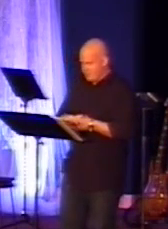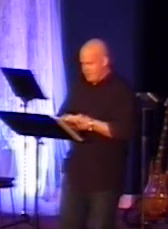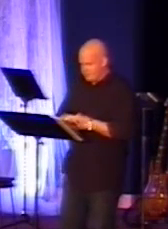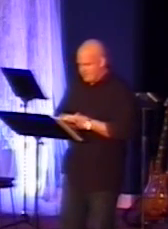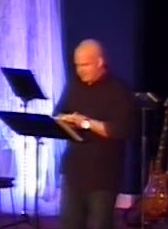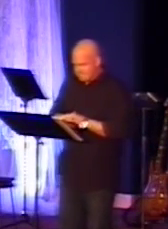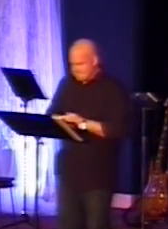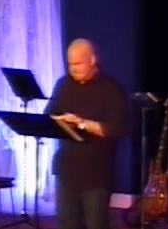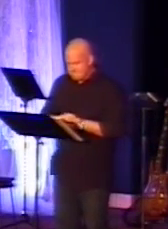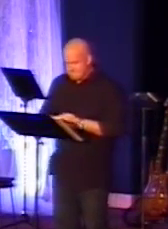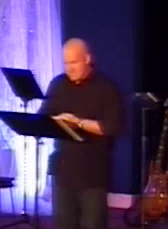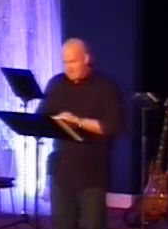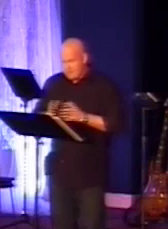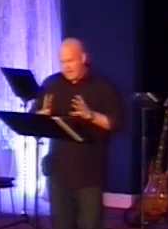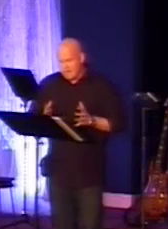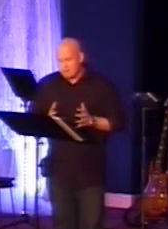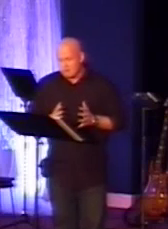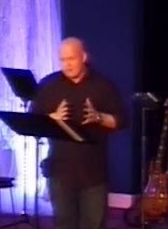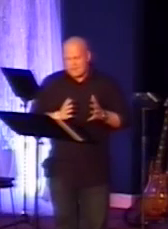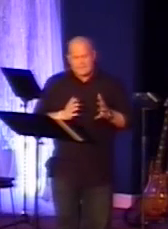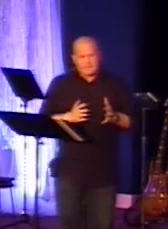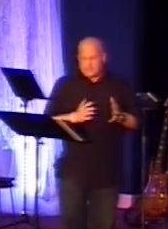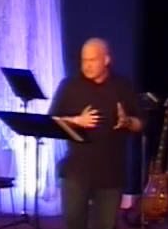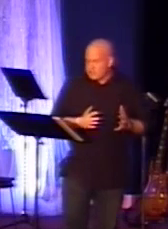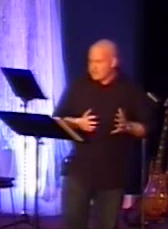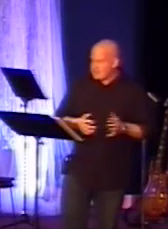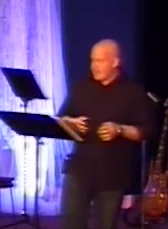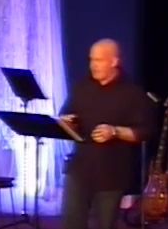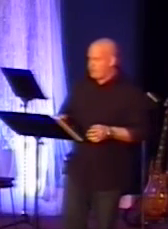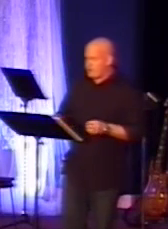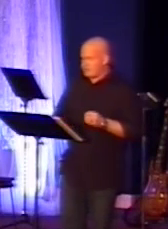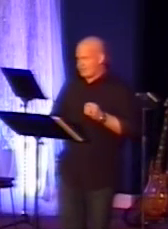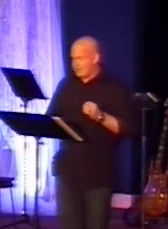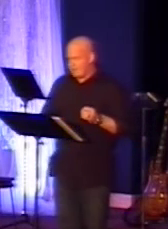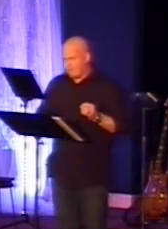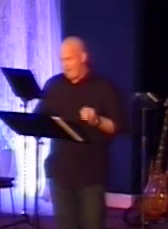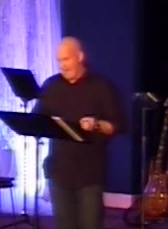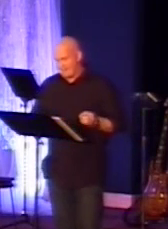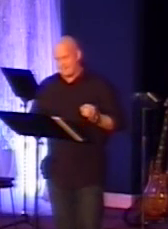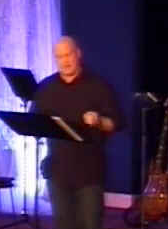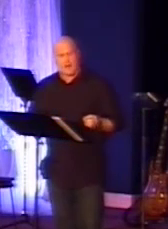changing in that in a minute. But Abram demonstrates how we are